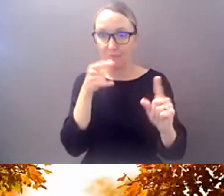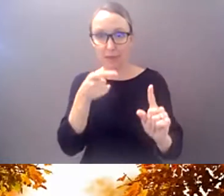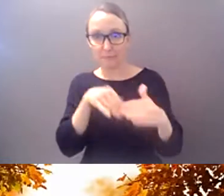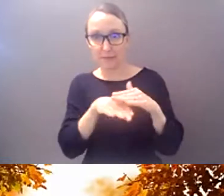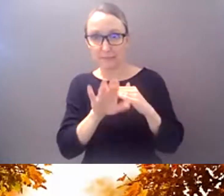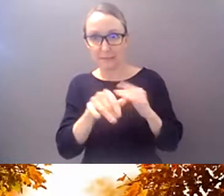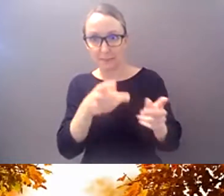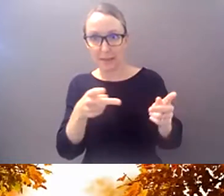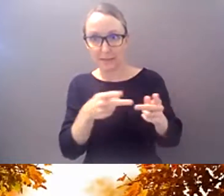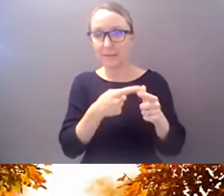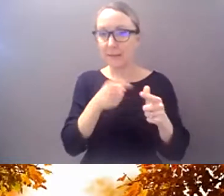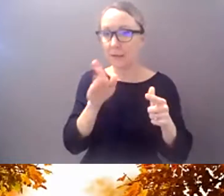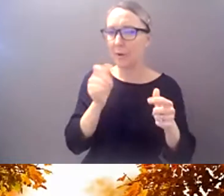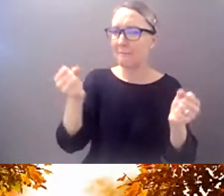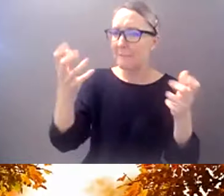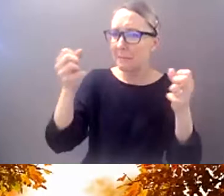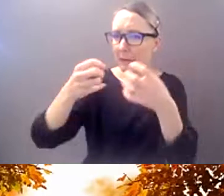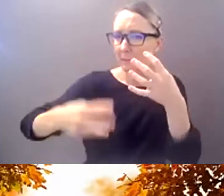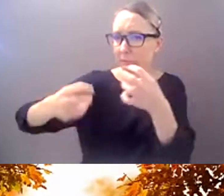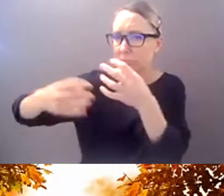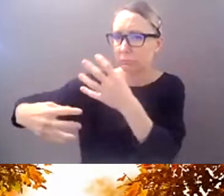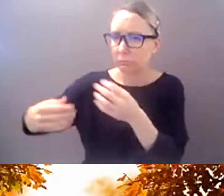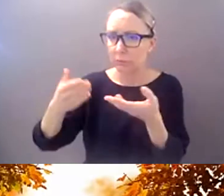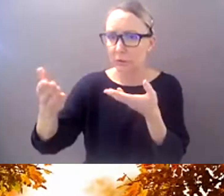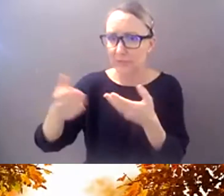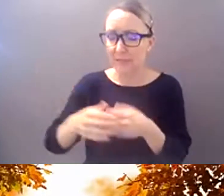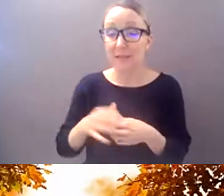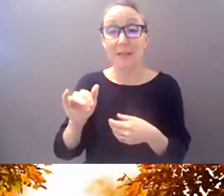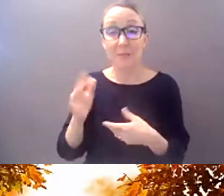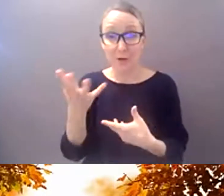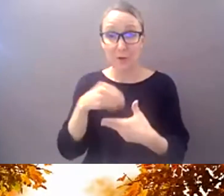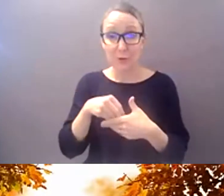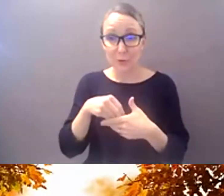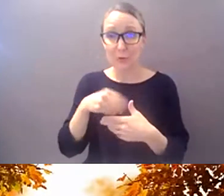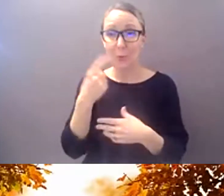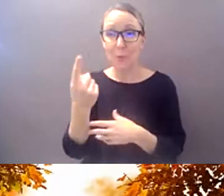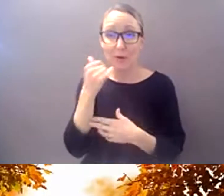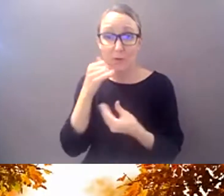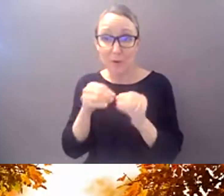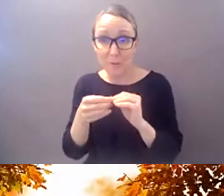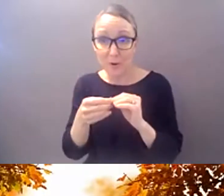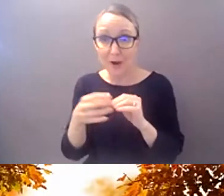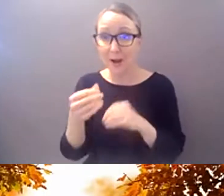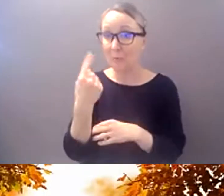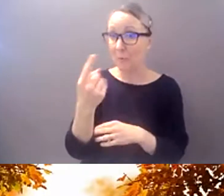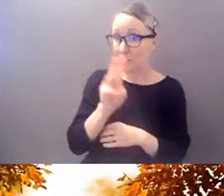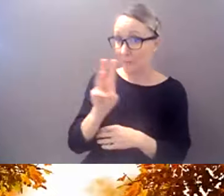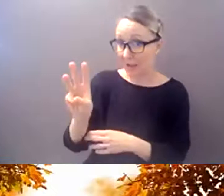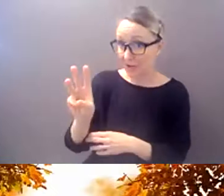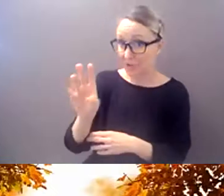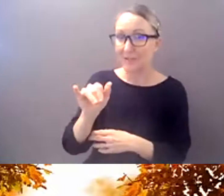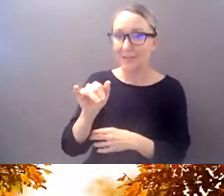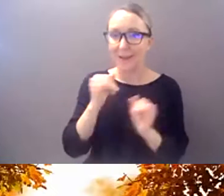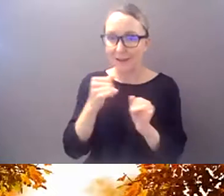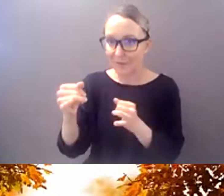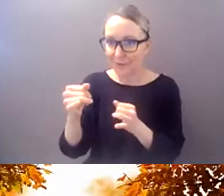to offer, which would also include a single statewide telephone number and a web page that individuals and their loved ones